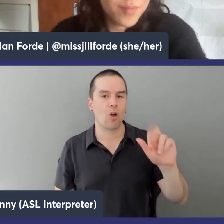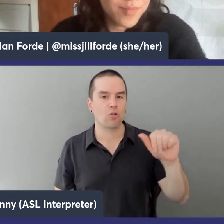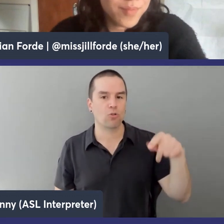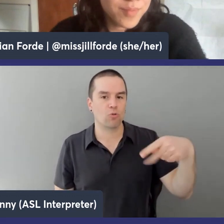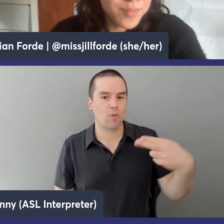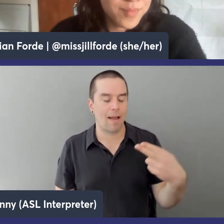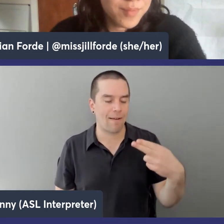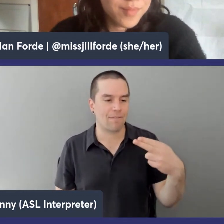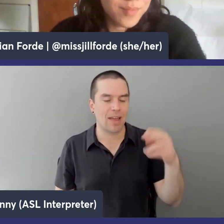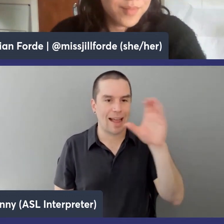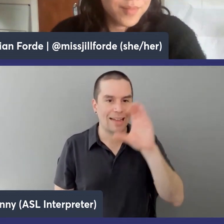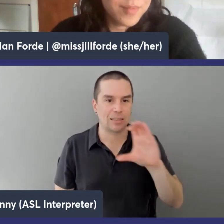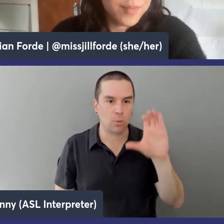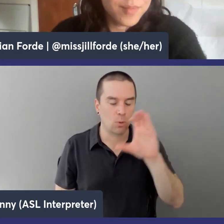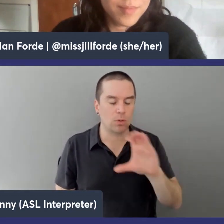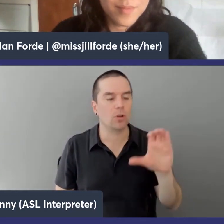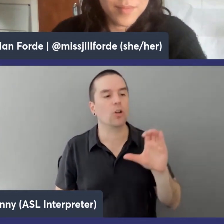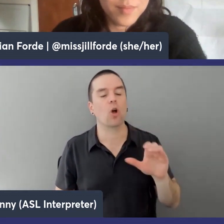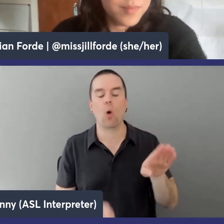low code visual